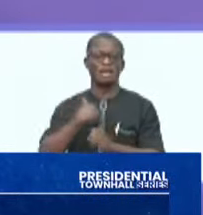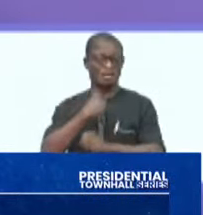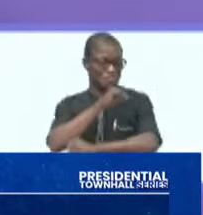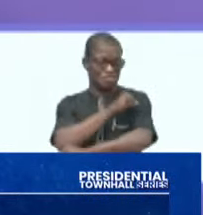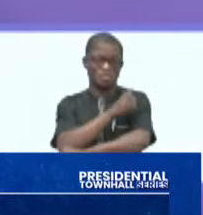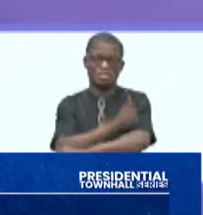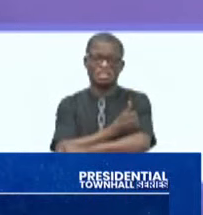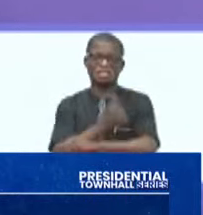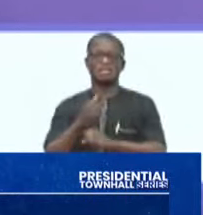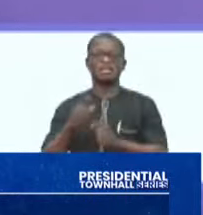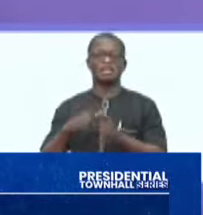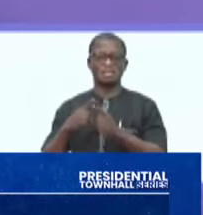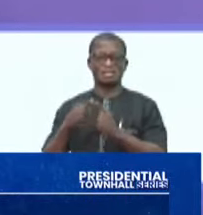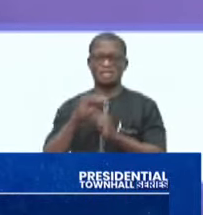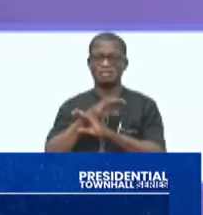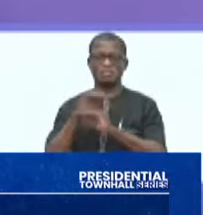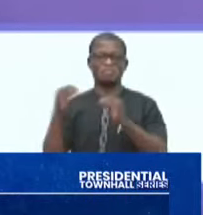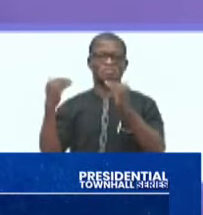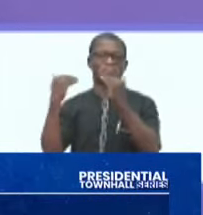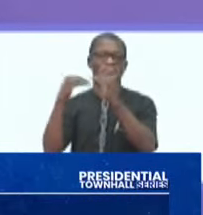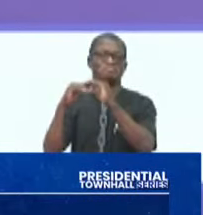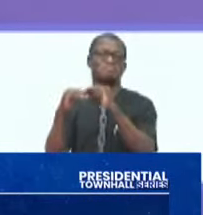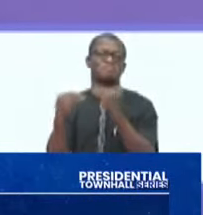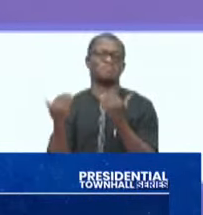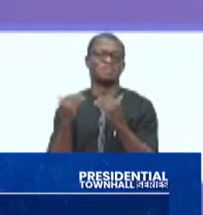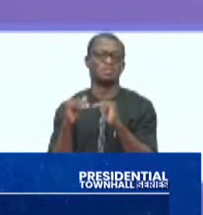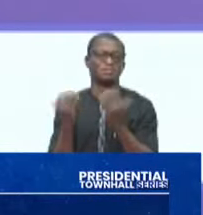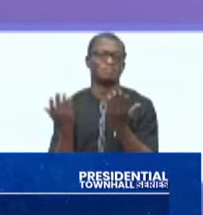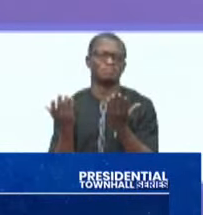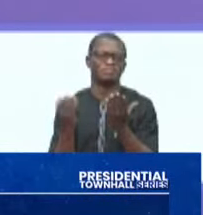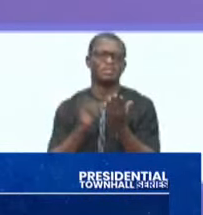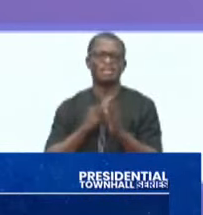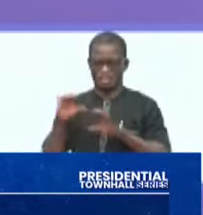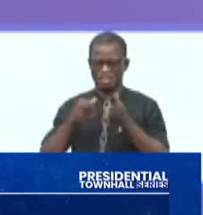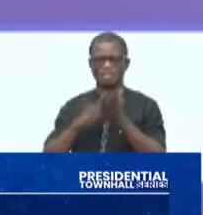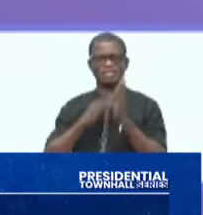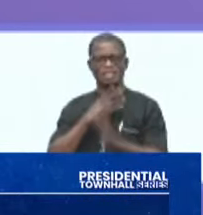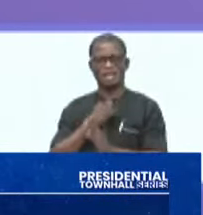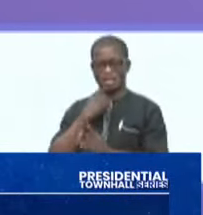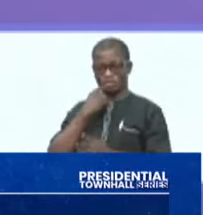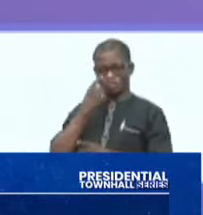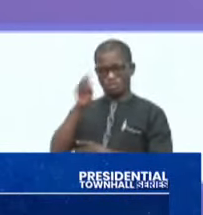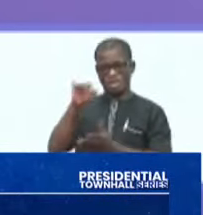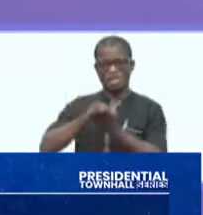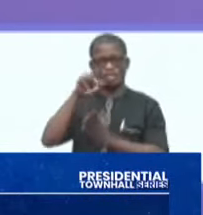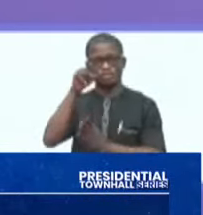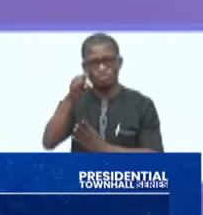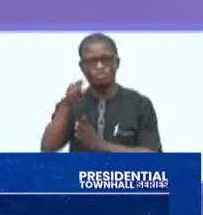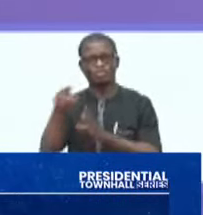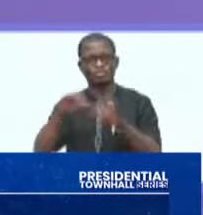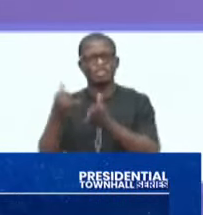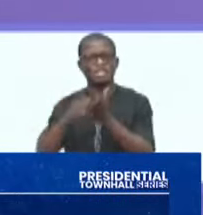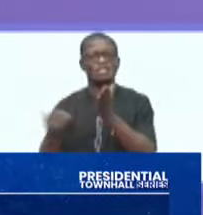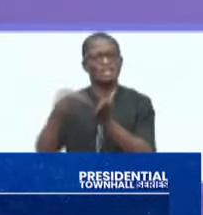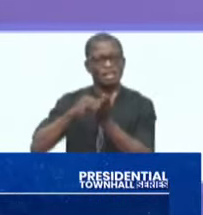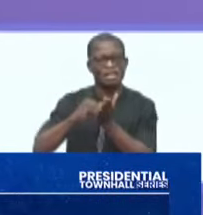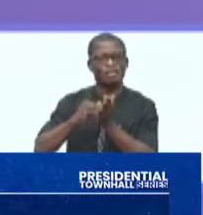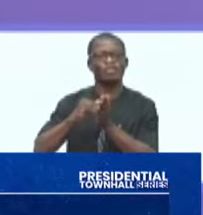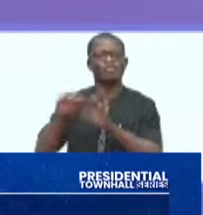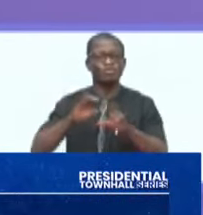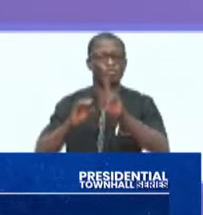There is no limit. Someone has to tap them on the shoulder. I did it and I pointed a finger. You do it again. Do one, I'll do